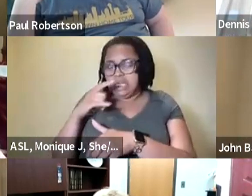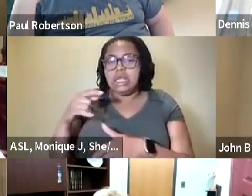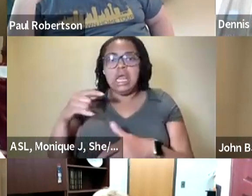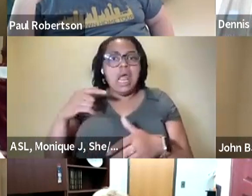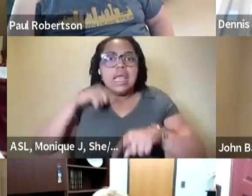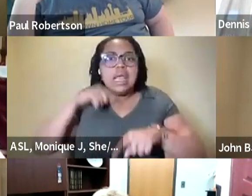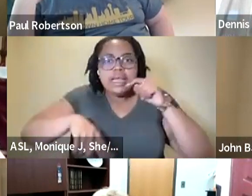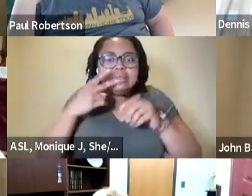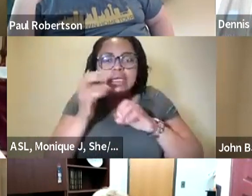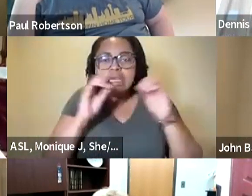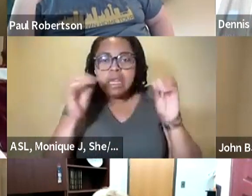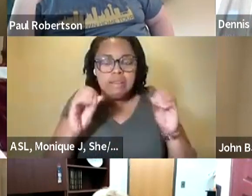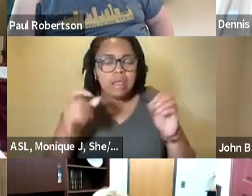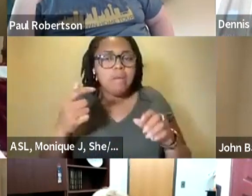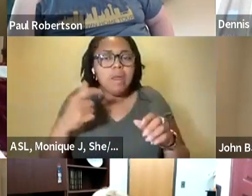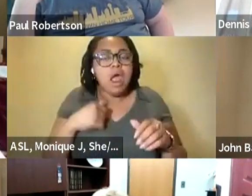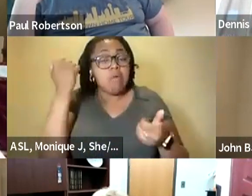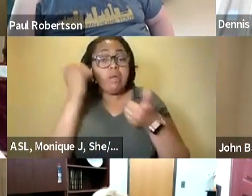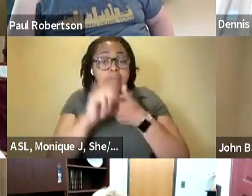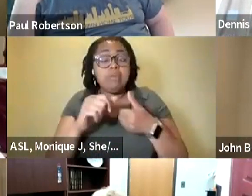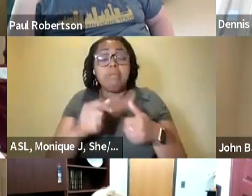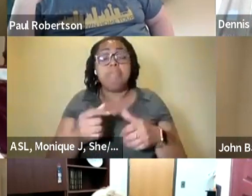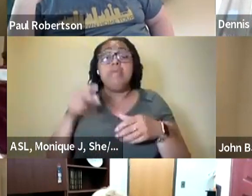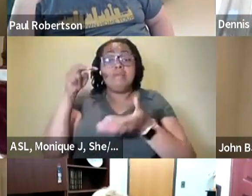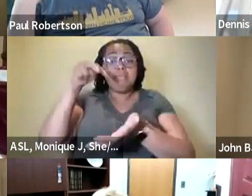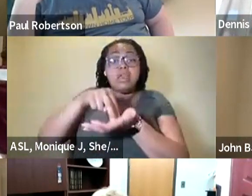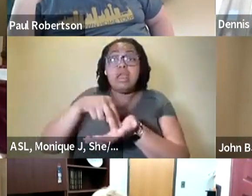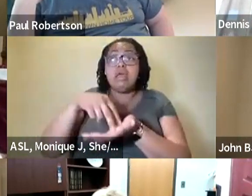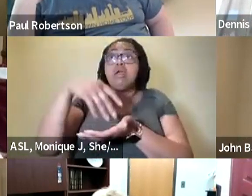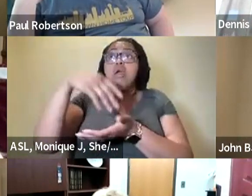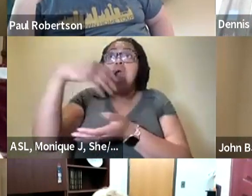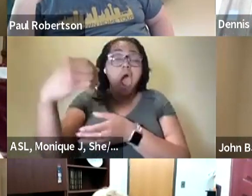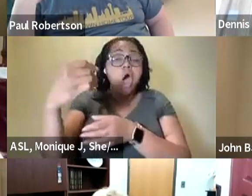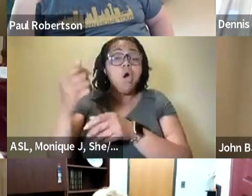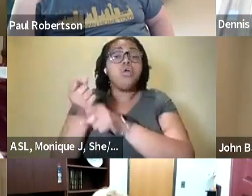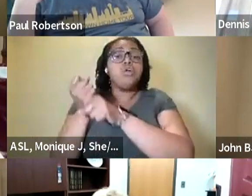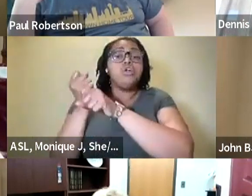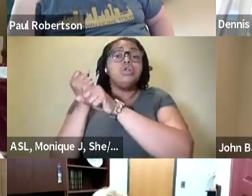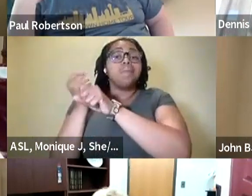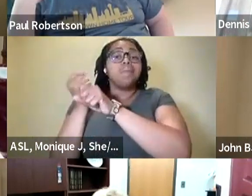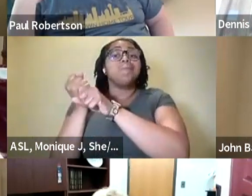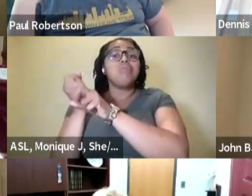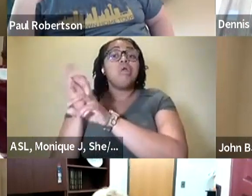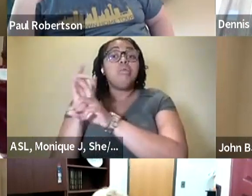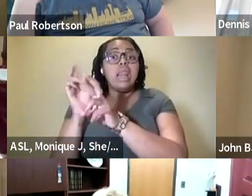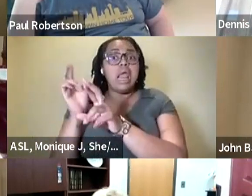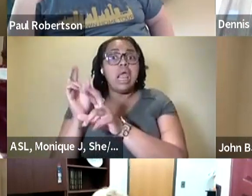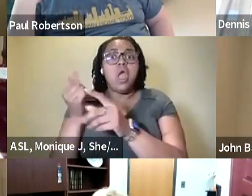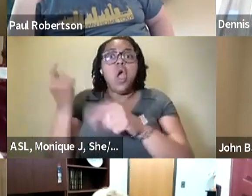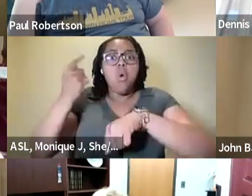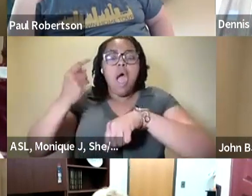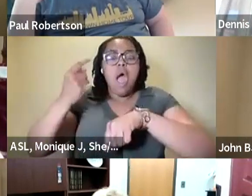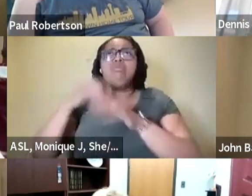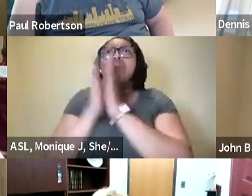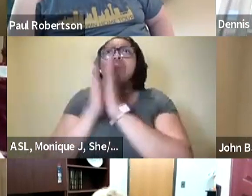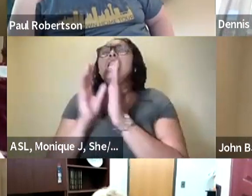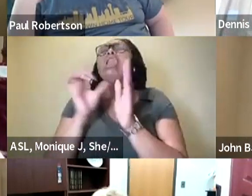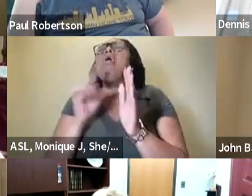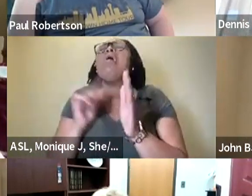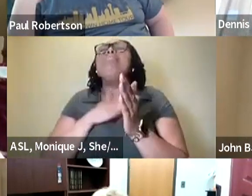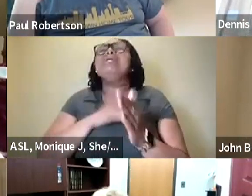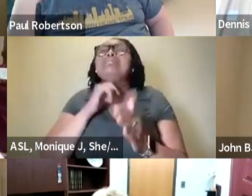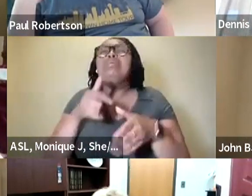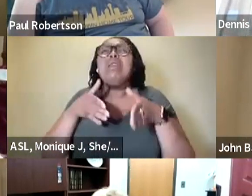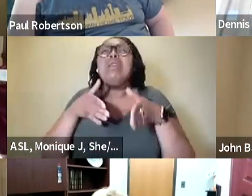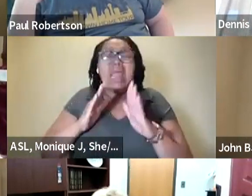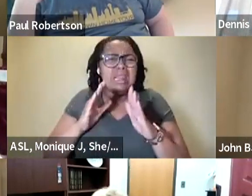not have this ball come to me. And one time it did. I just heard it and I heard it hit the ground. And I was like scrambling around on my hands